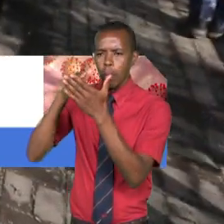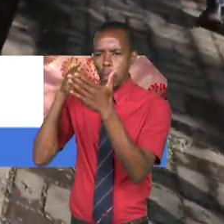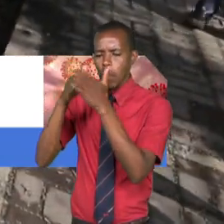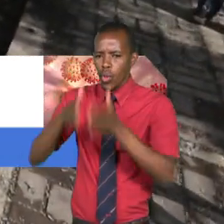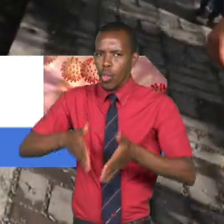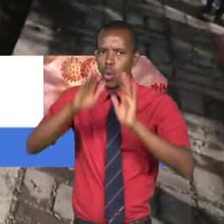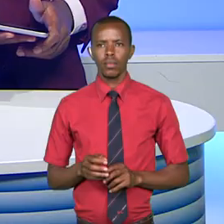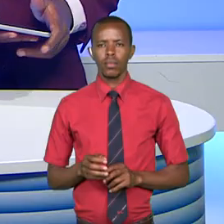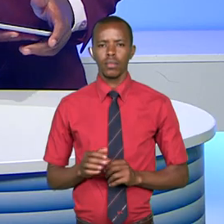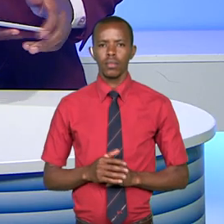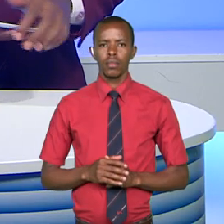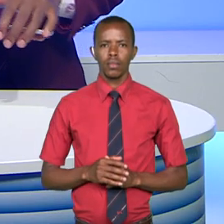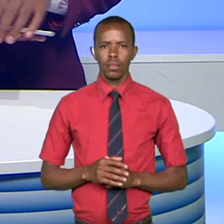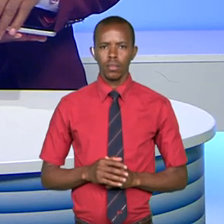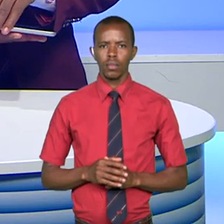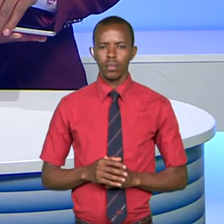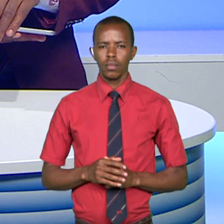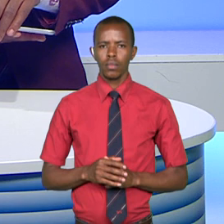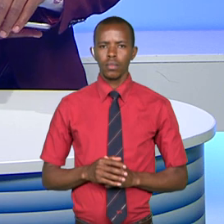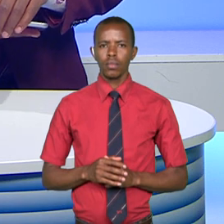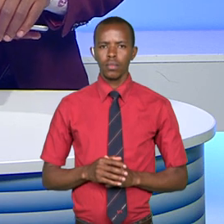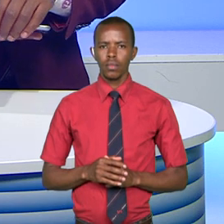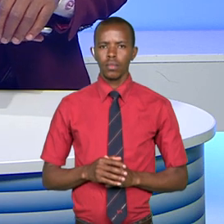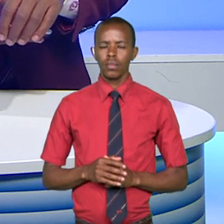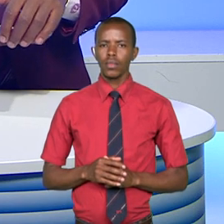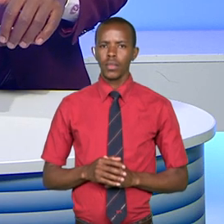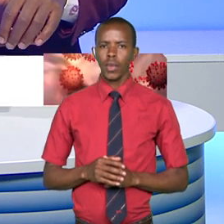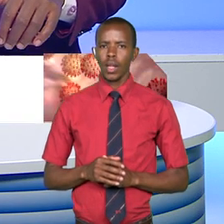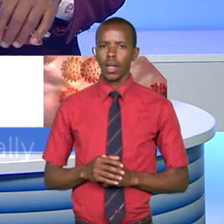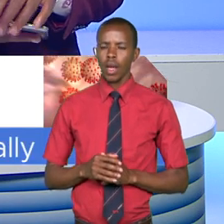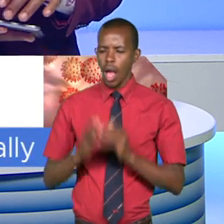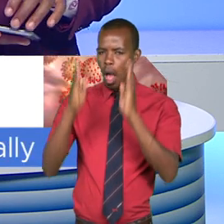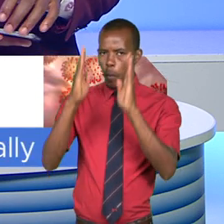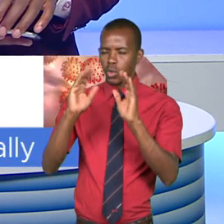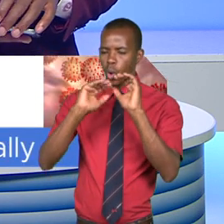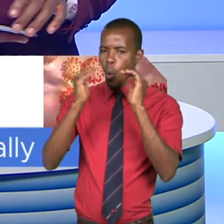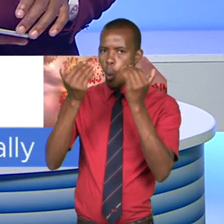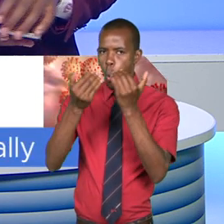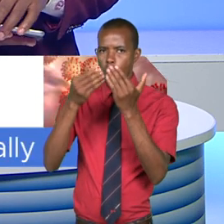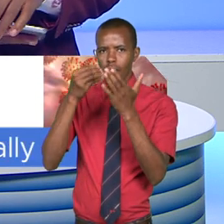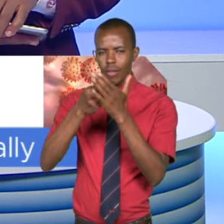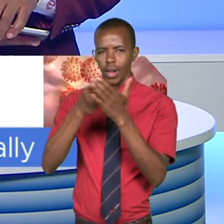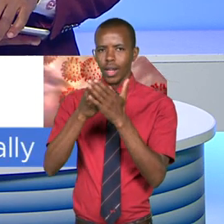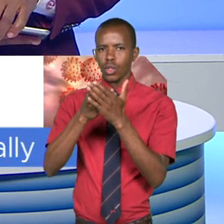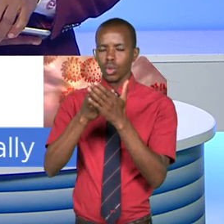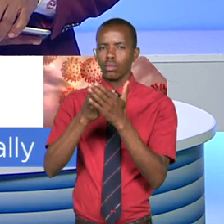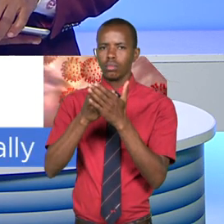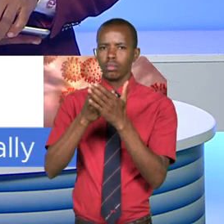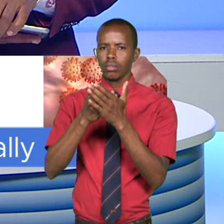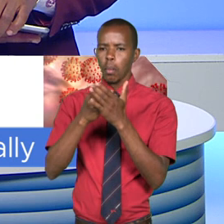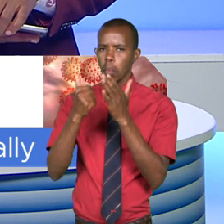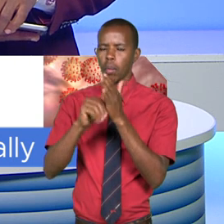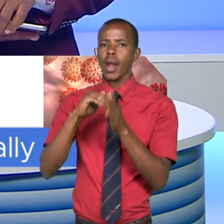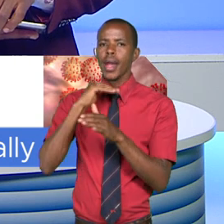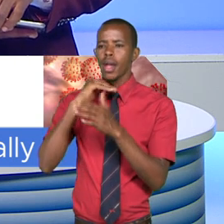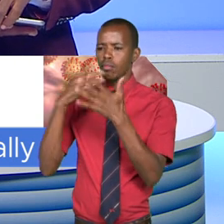the district. Now, Bernie Madoff, the mastermind behind the world's financial scam in history, has died in